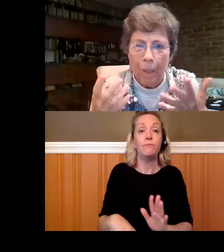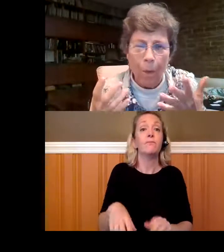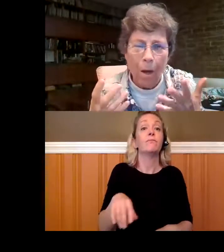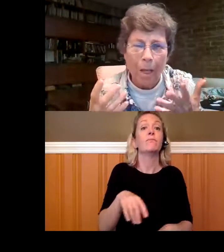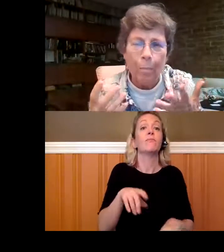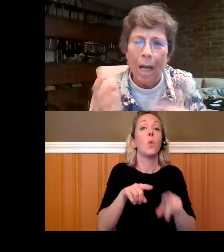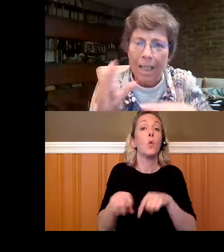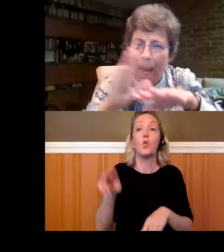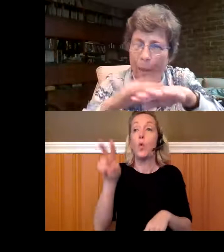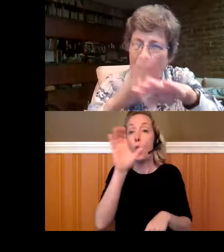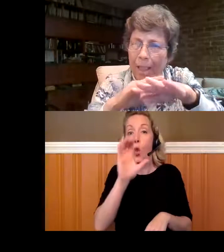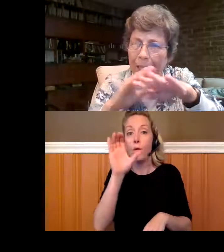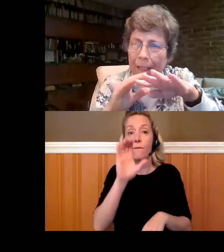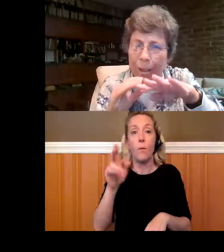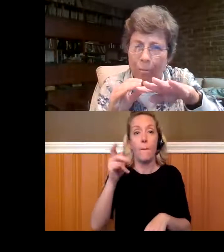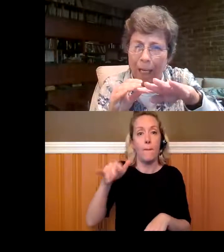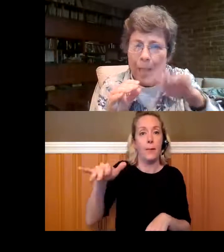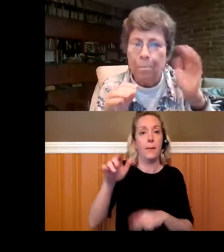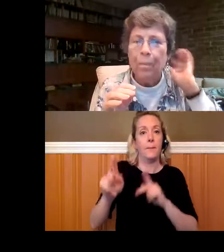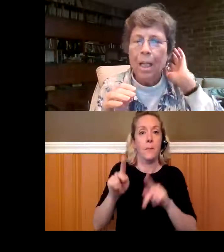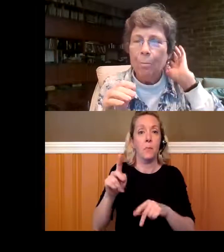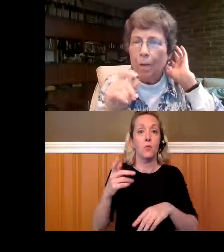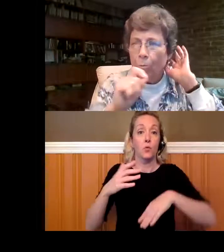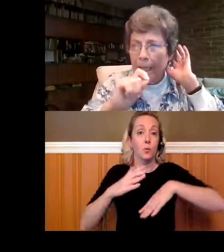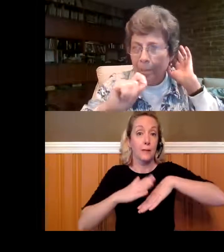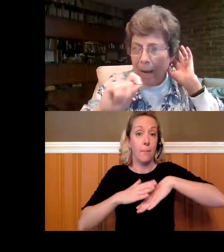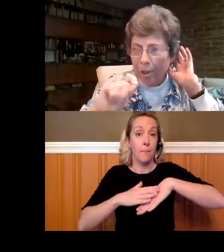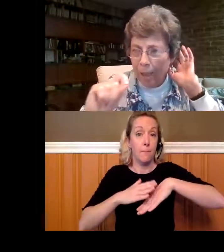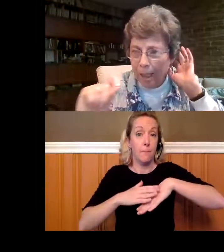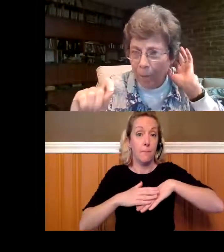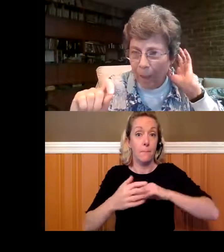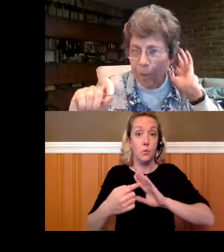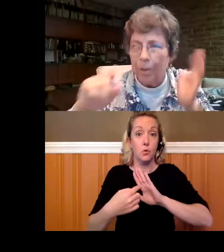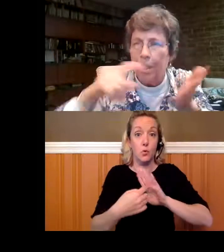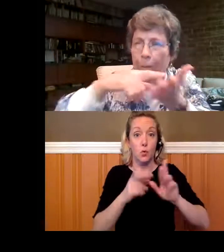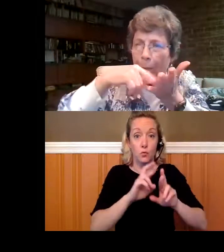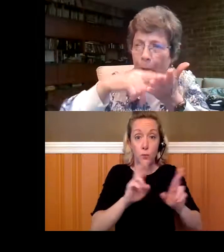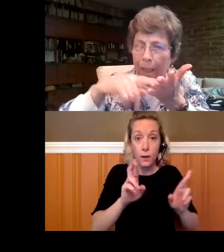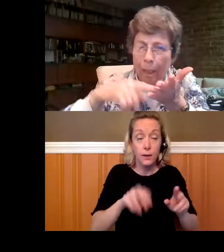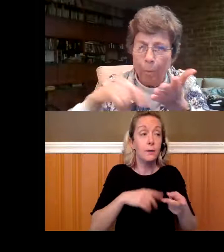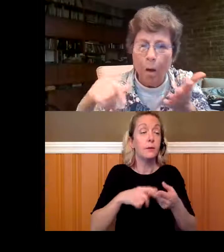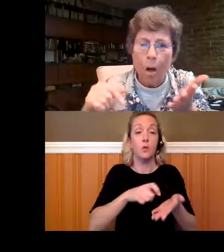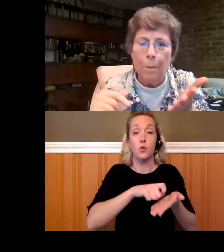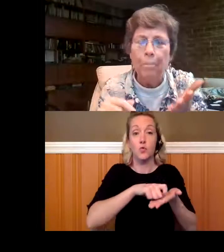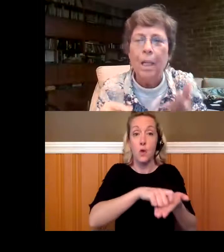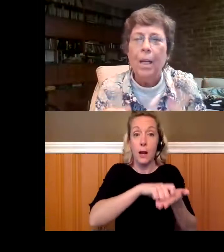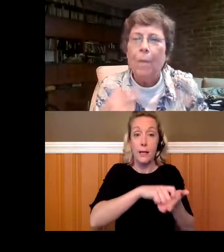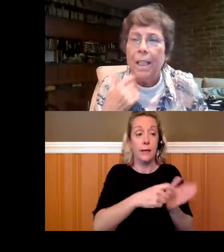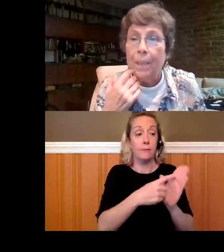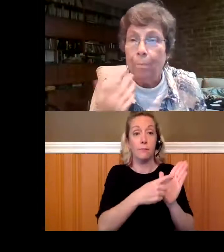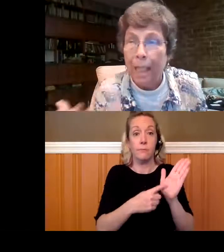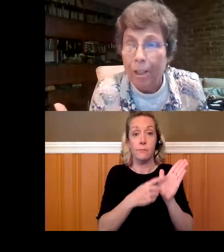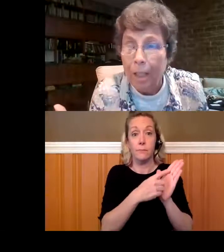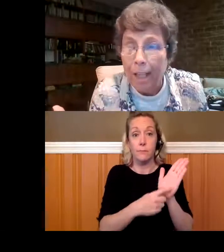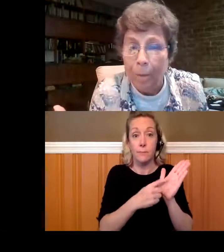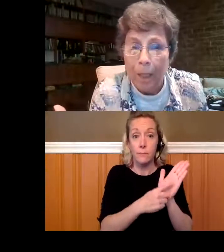by tapping to say that they're ready, by writing back to the deafblind person, maybe printing in their palm, by speaking to the